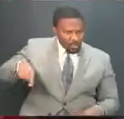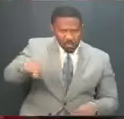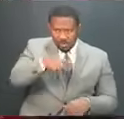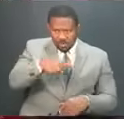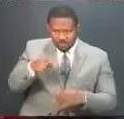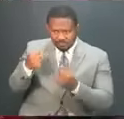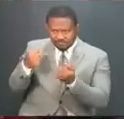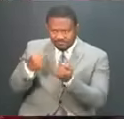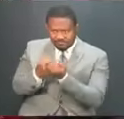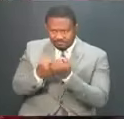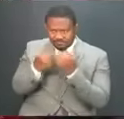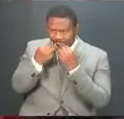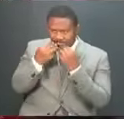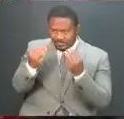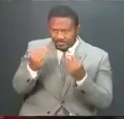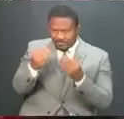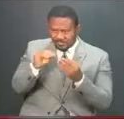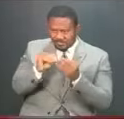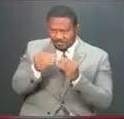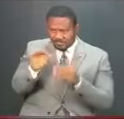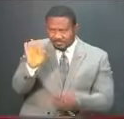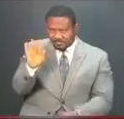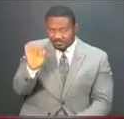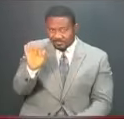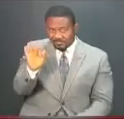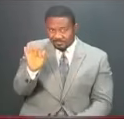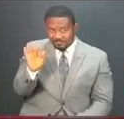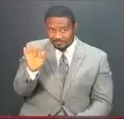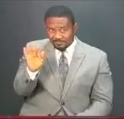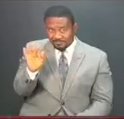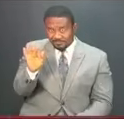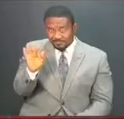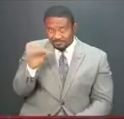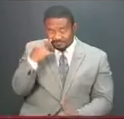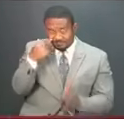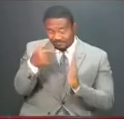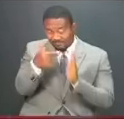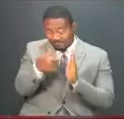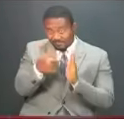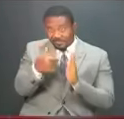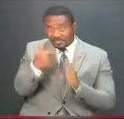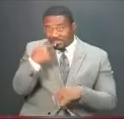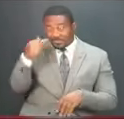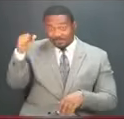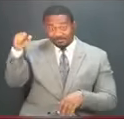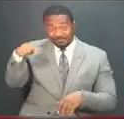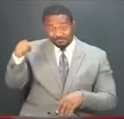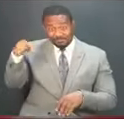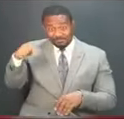motion item 19 on the order paper, say aye.